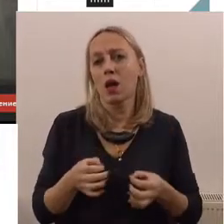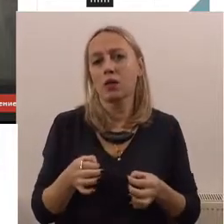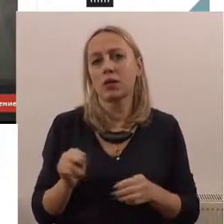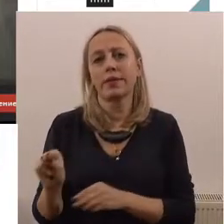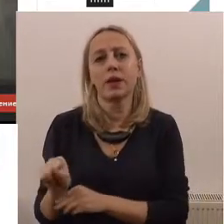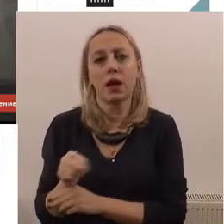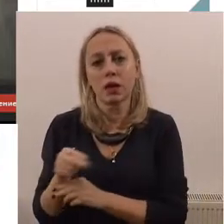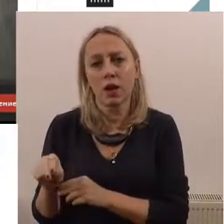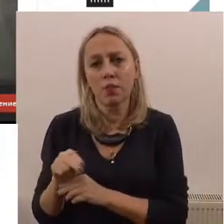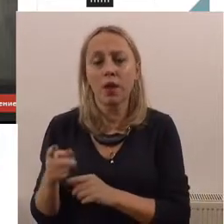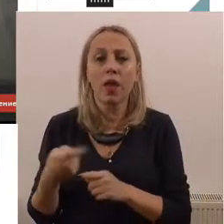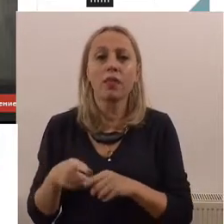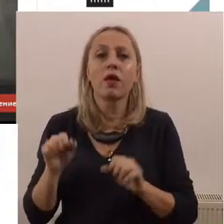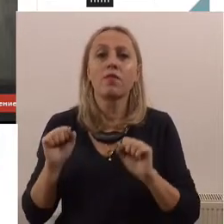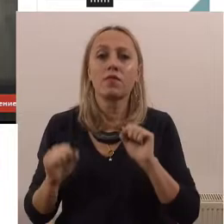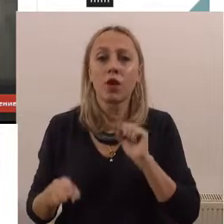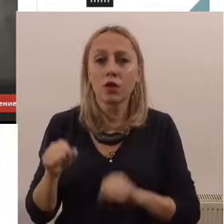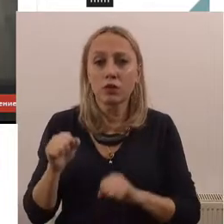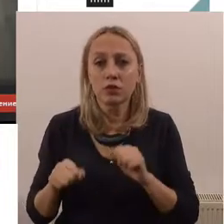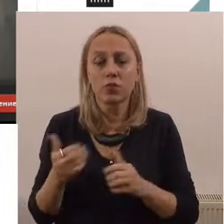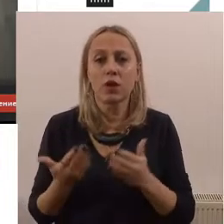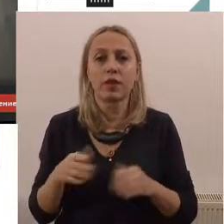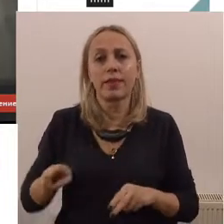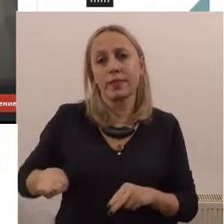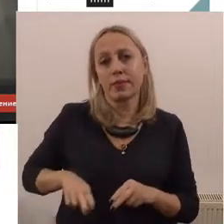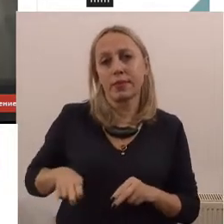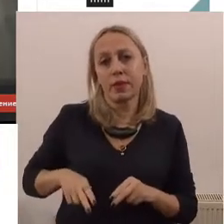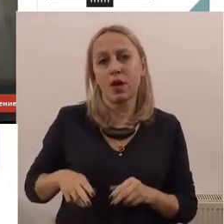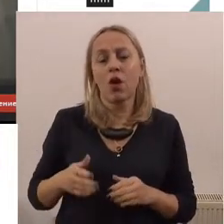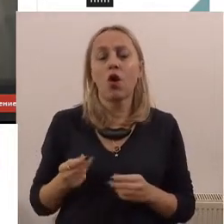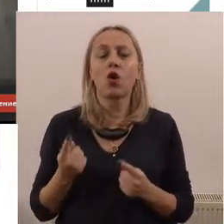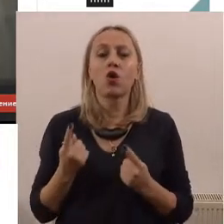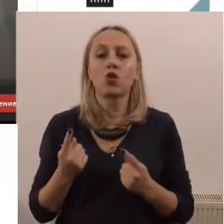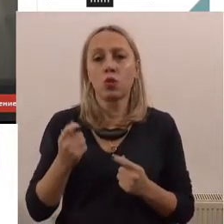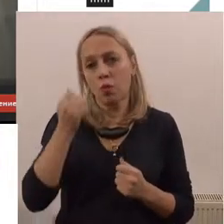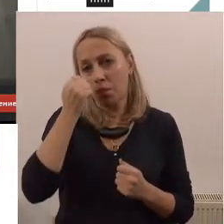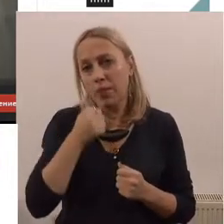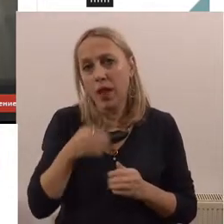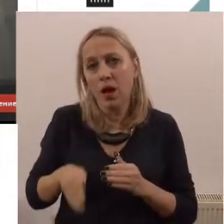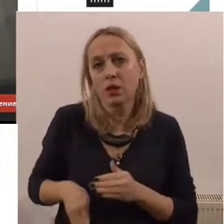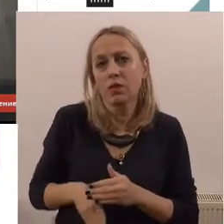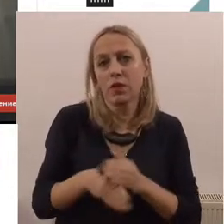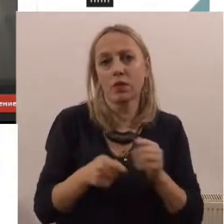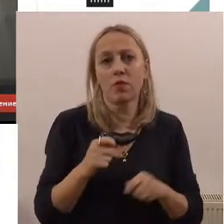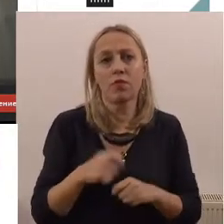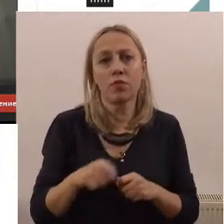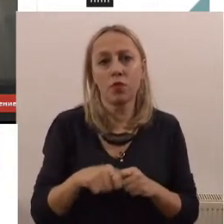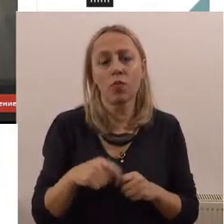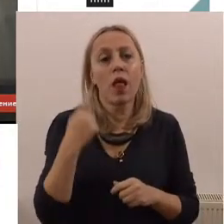deaf, people who have developmental challenges.